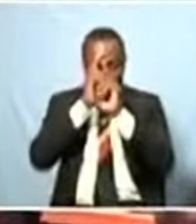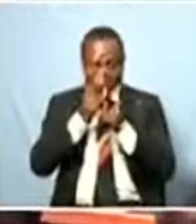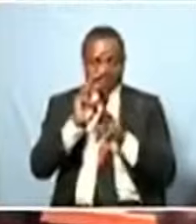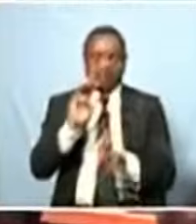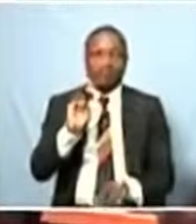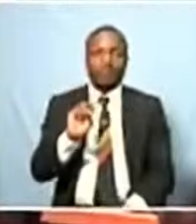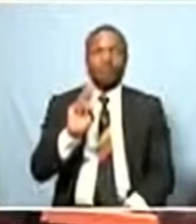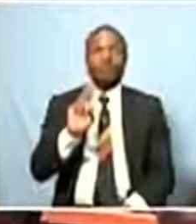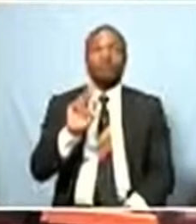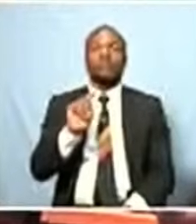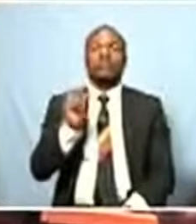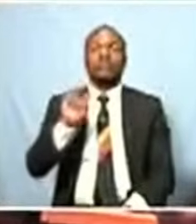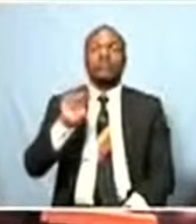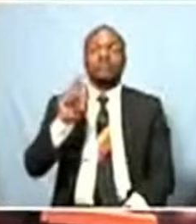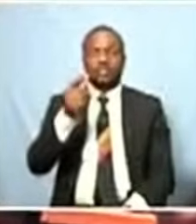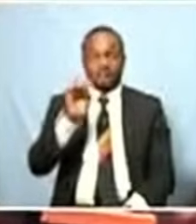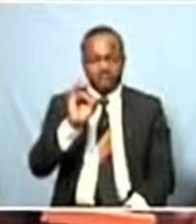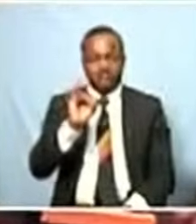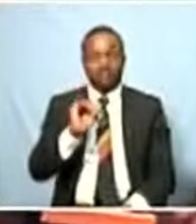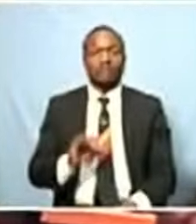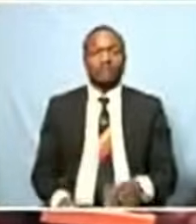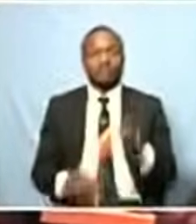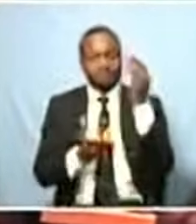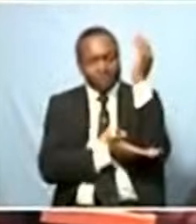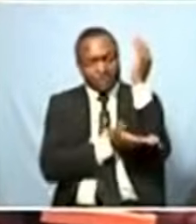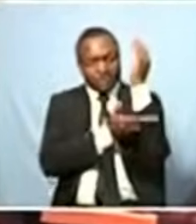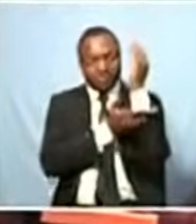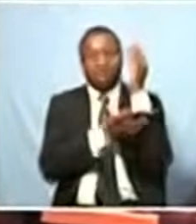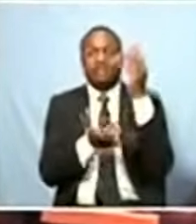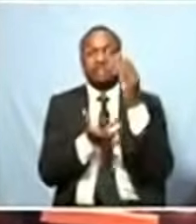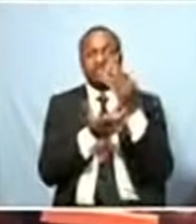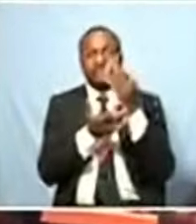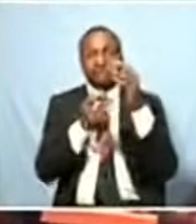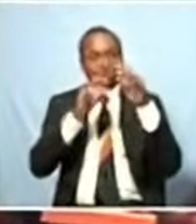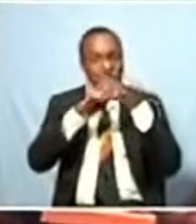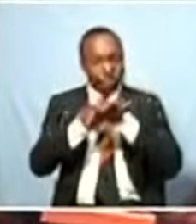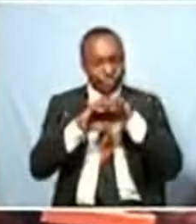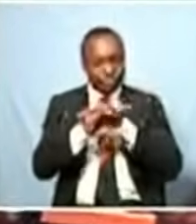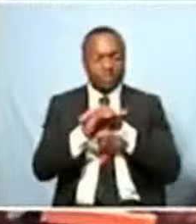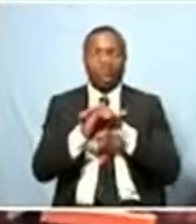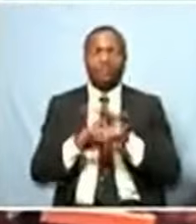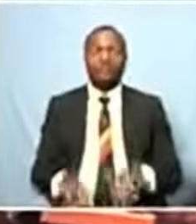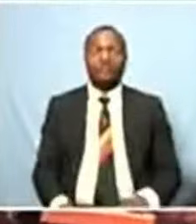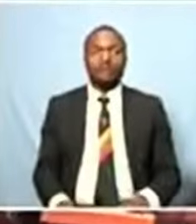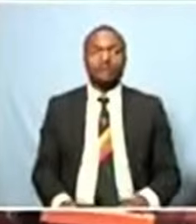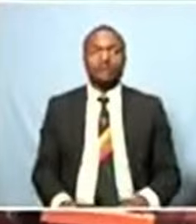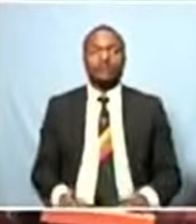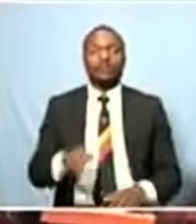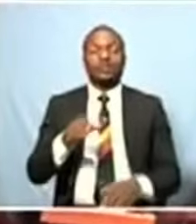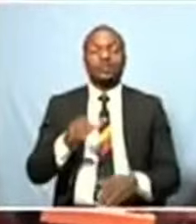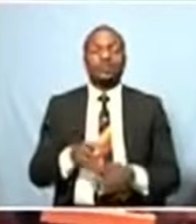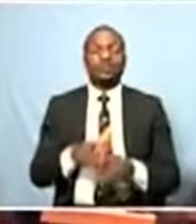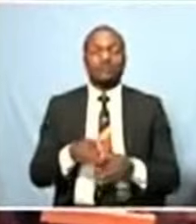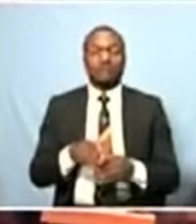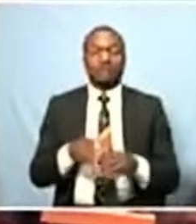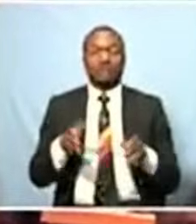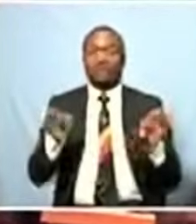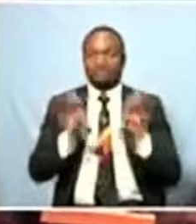Felix Mtati, has enhanced digital access, bridging the communication